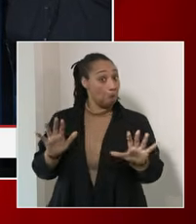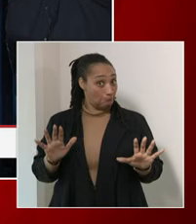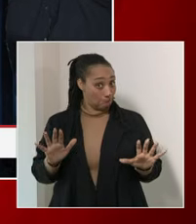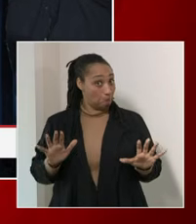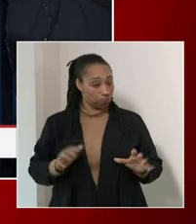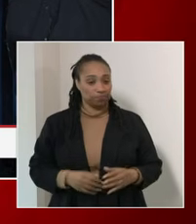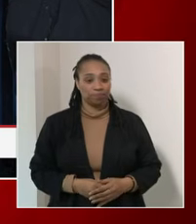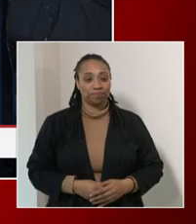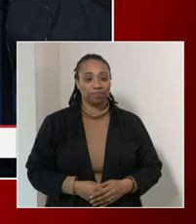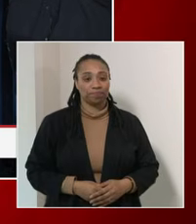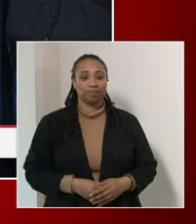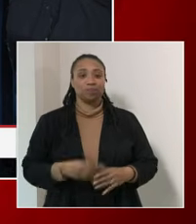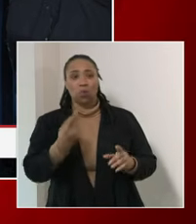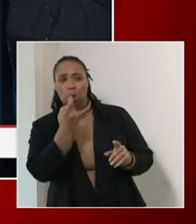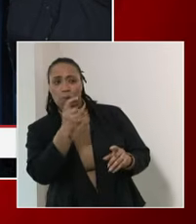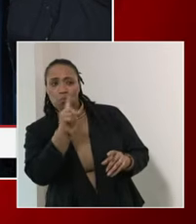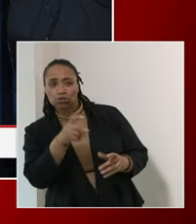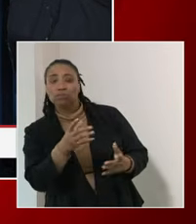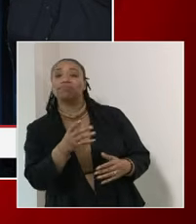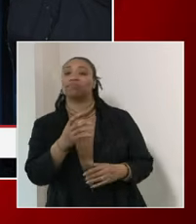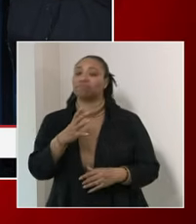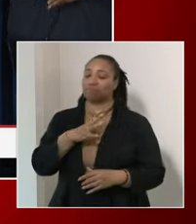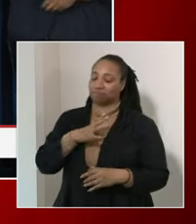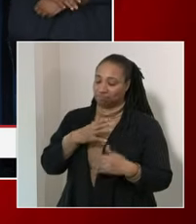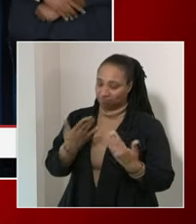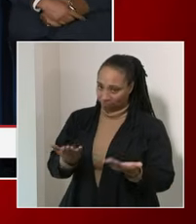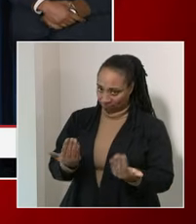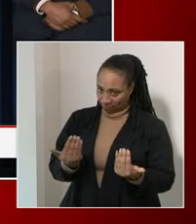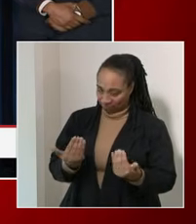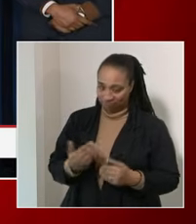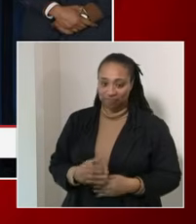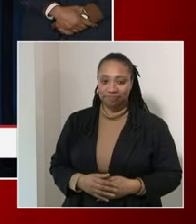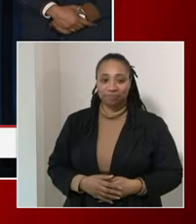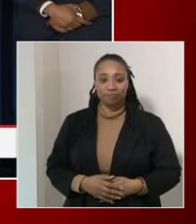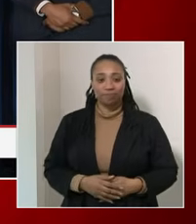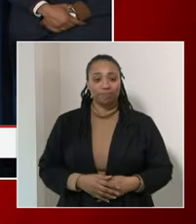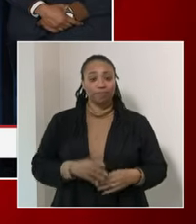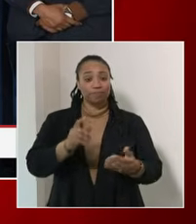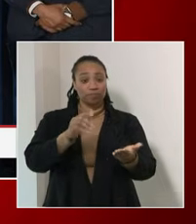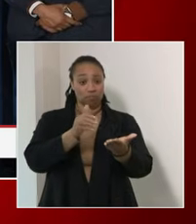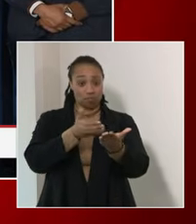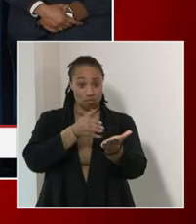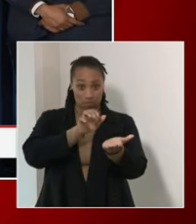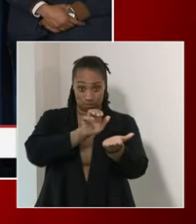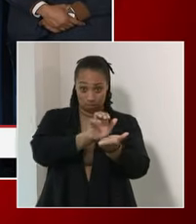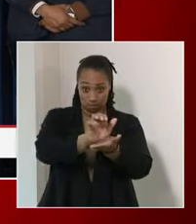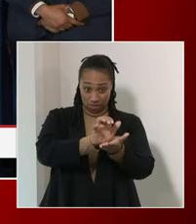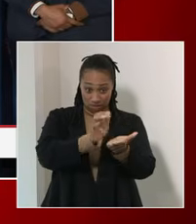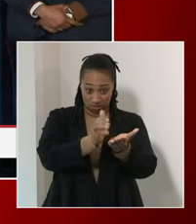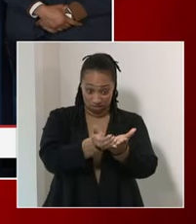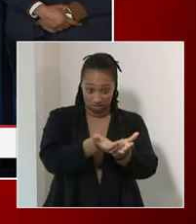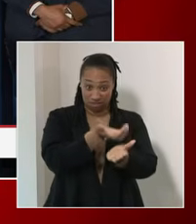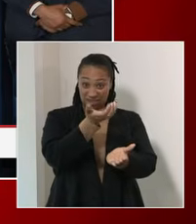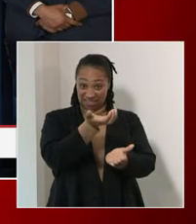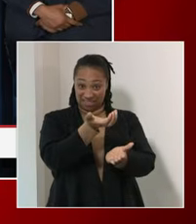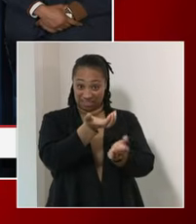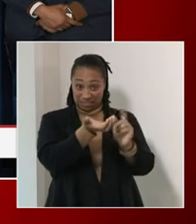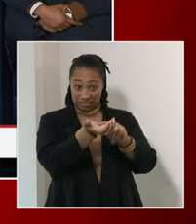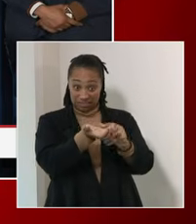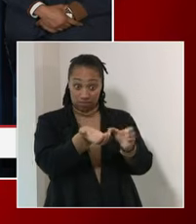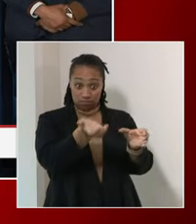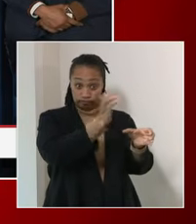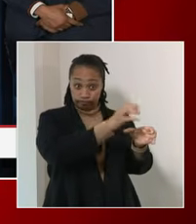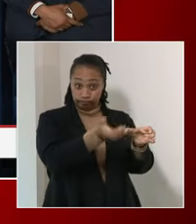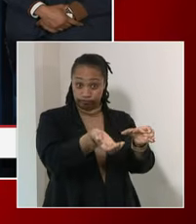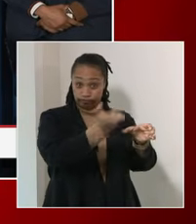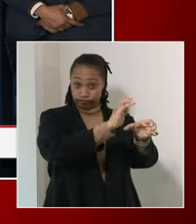on the dumping at the separate sites. I guess you're talking about 4 sites all told, right? In 2016, when the city did